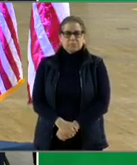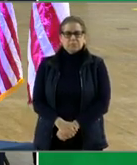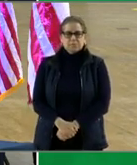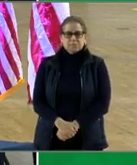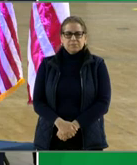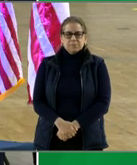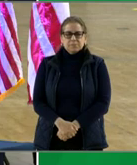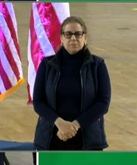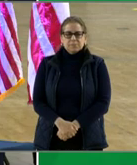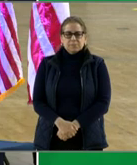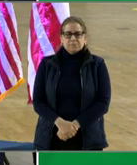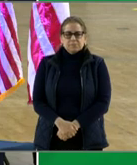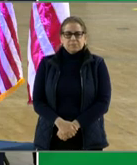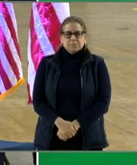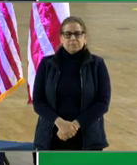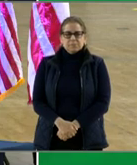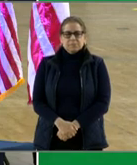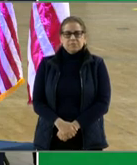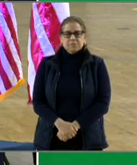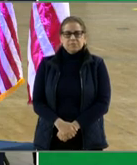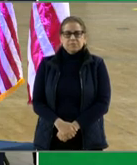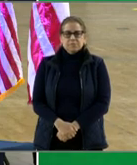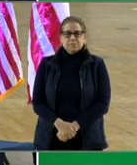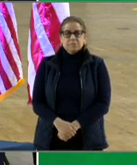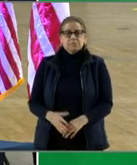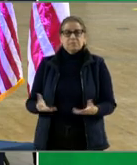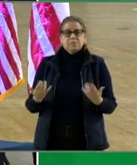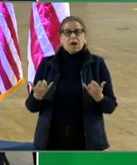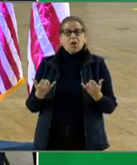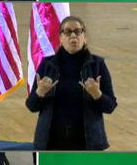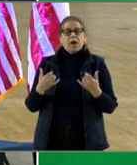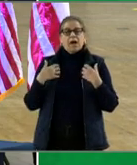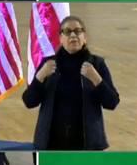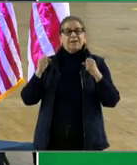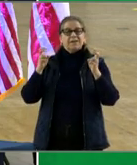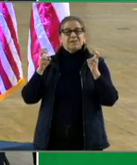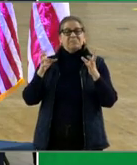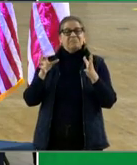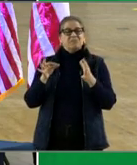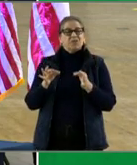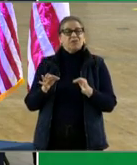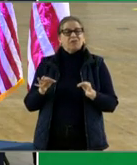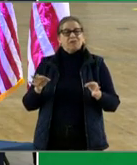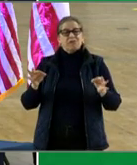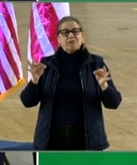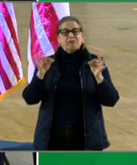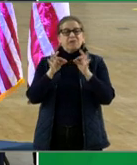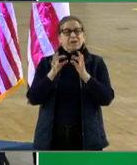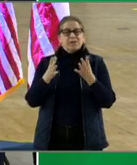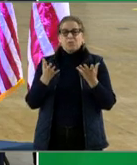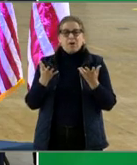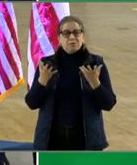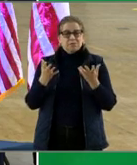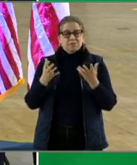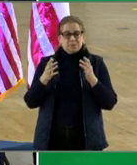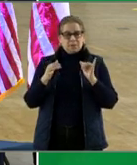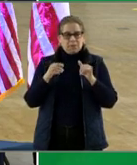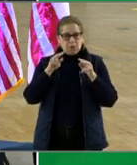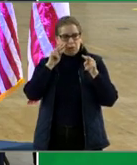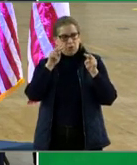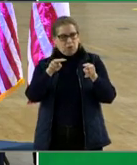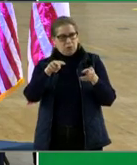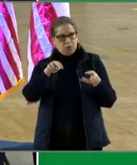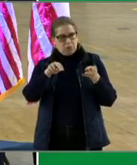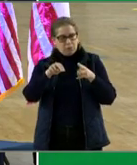critical public health issue, as I see it, is how we manage with the increase in infections, the increase that we know will be